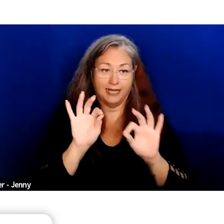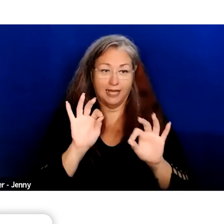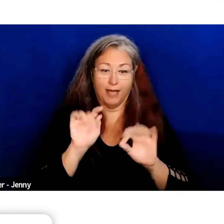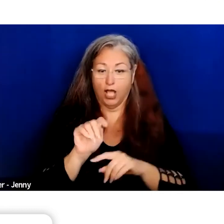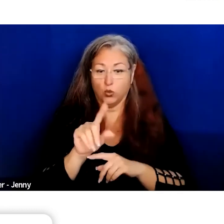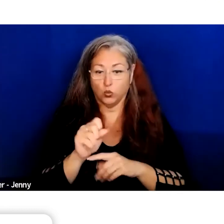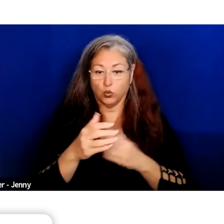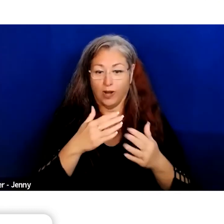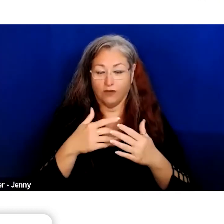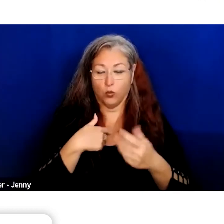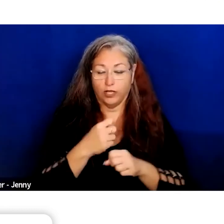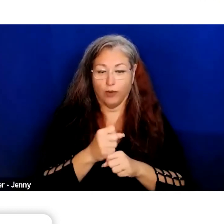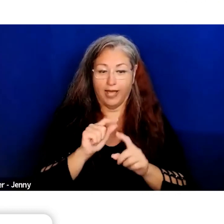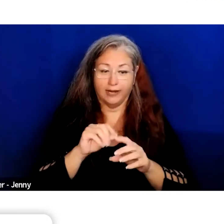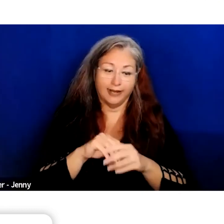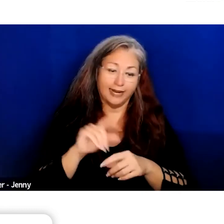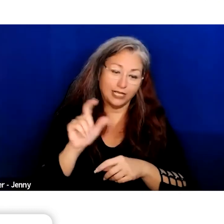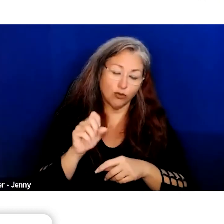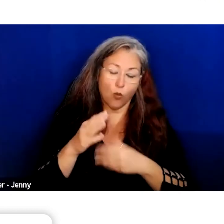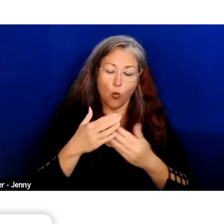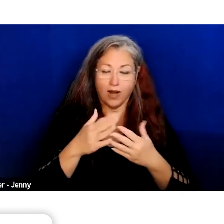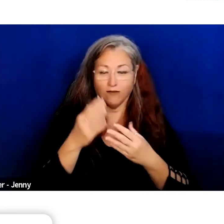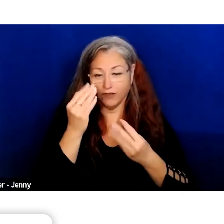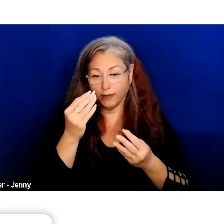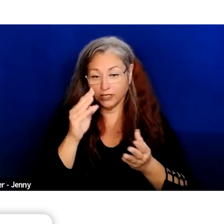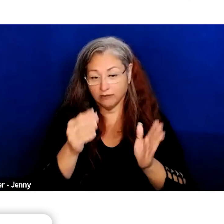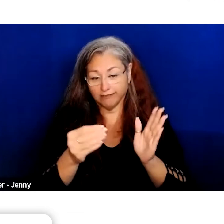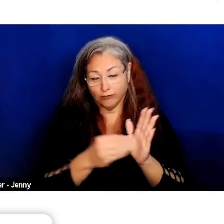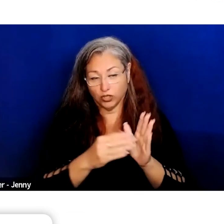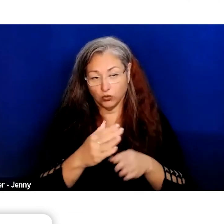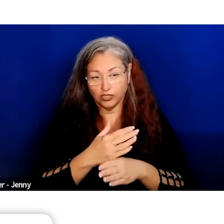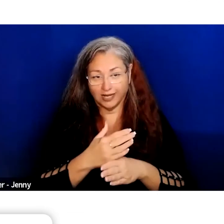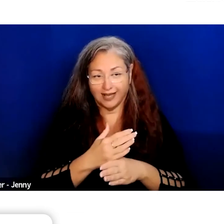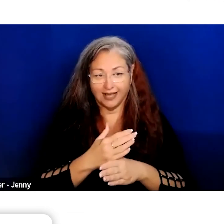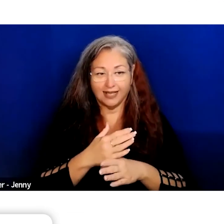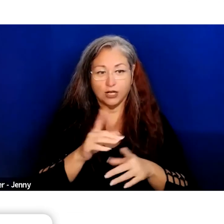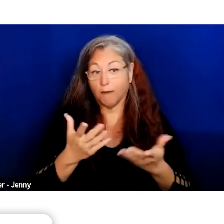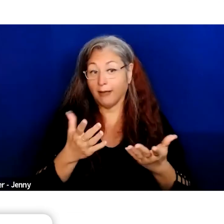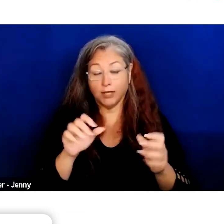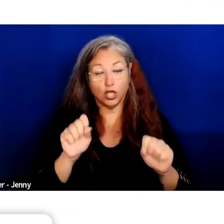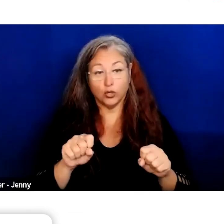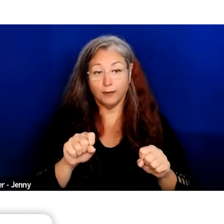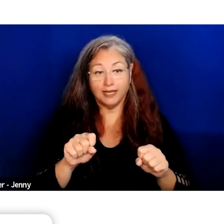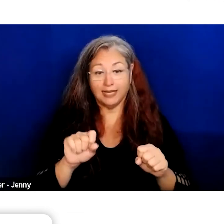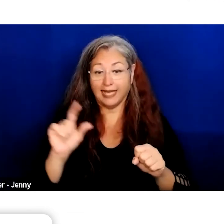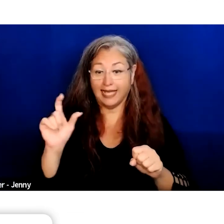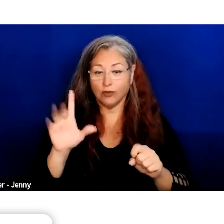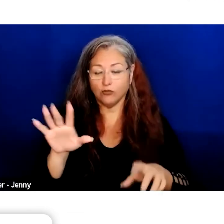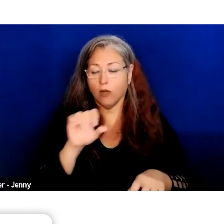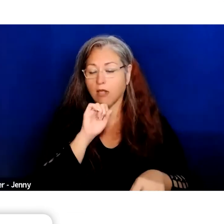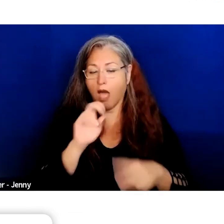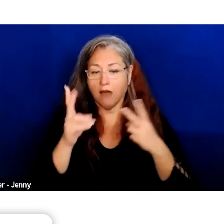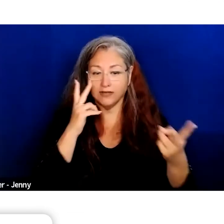tools that we're creating on Instagram or the information we're sharing. And it could be, Instagram loves